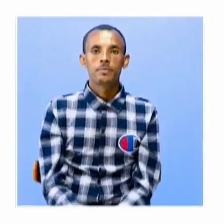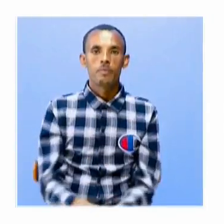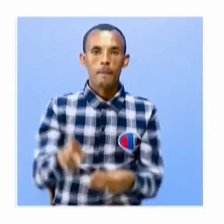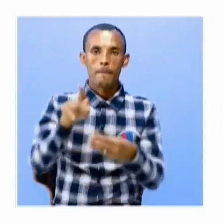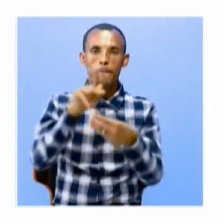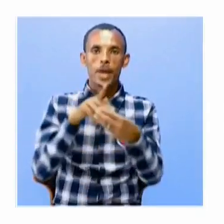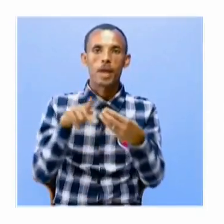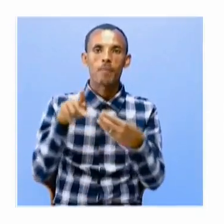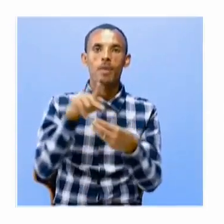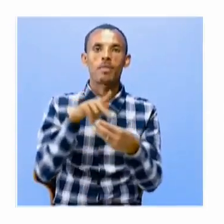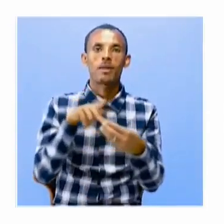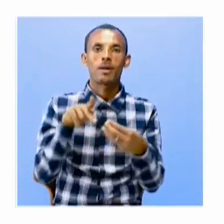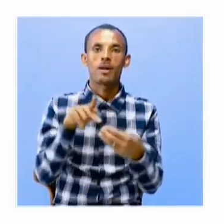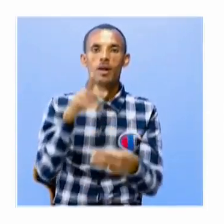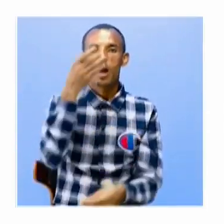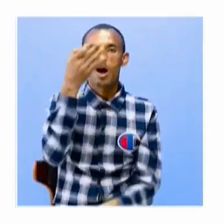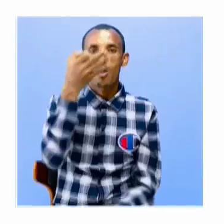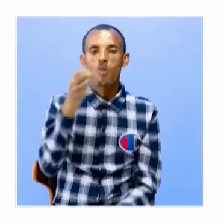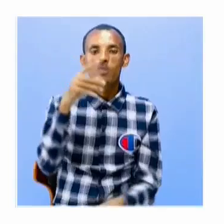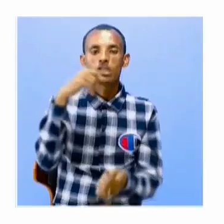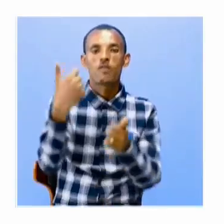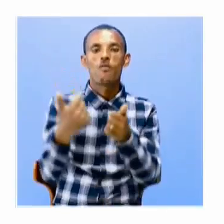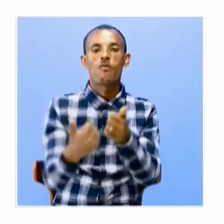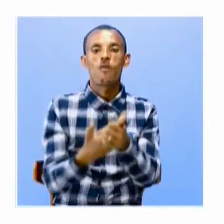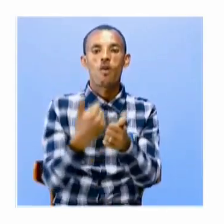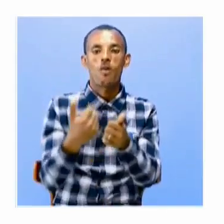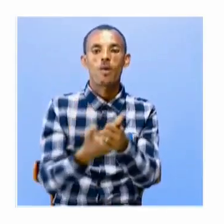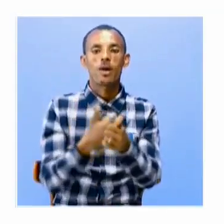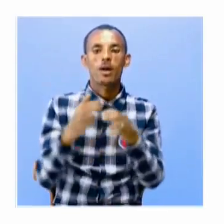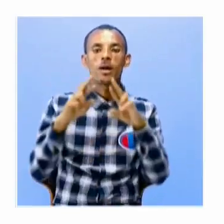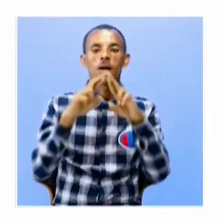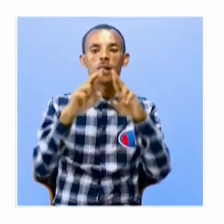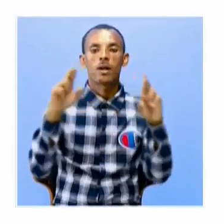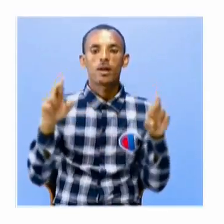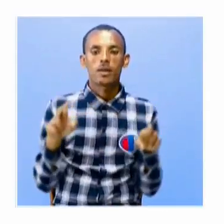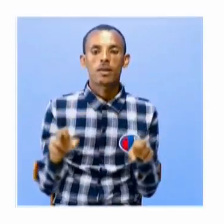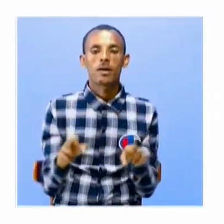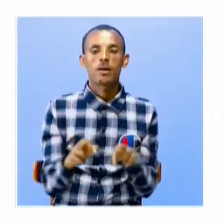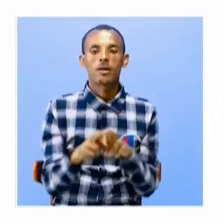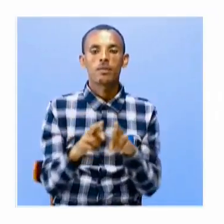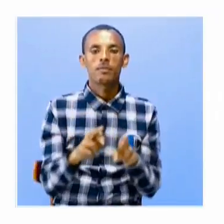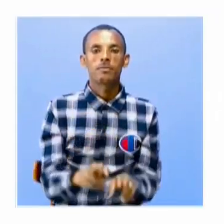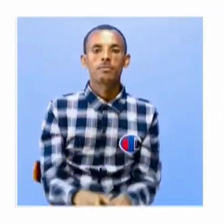perimeter of the following rectangle.